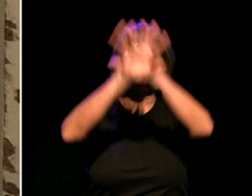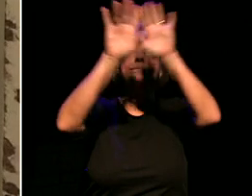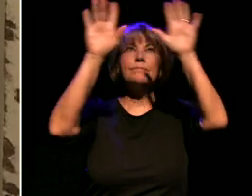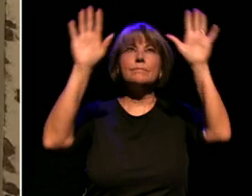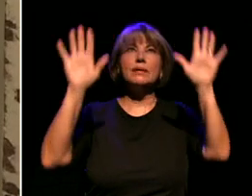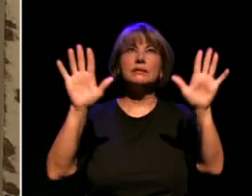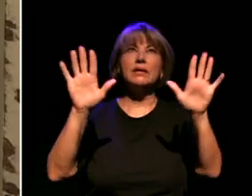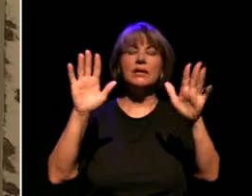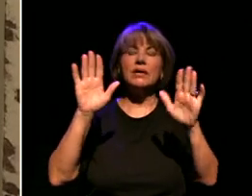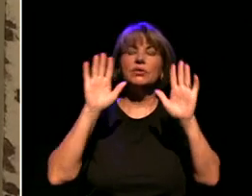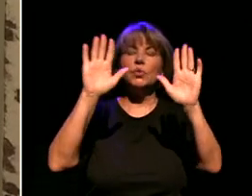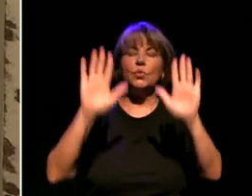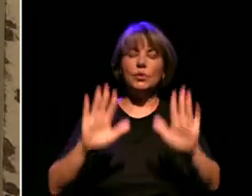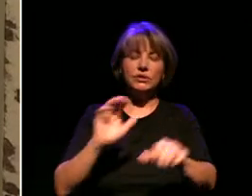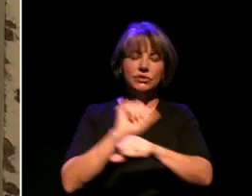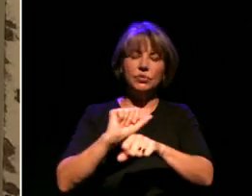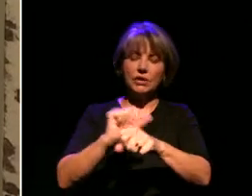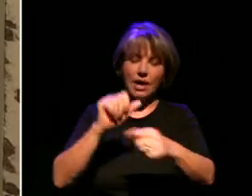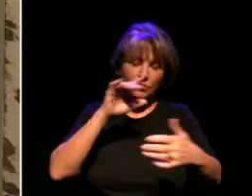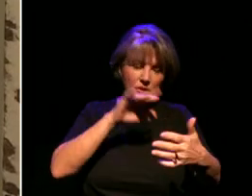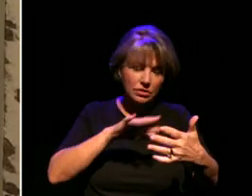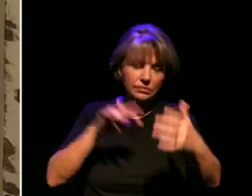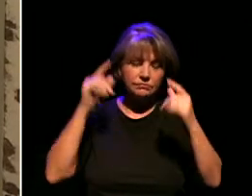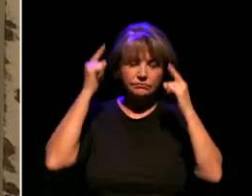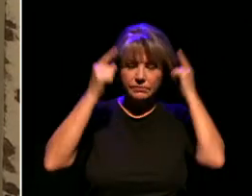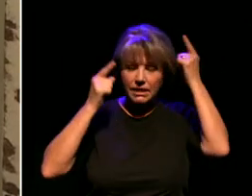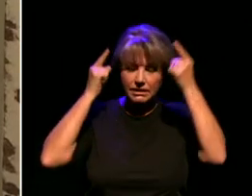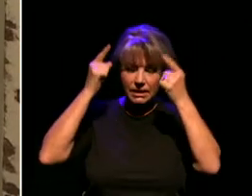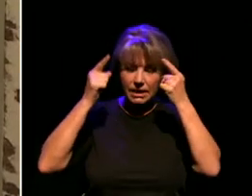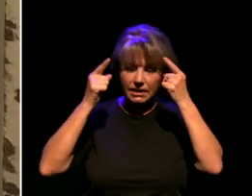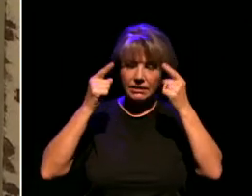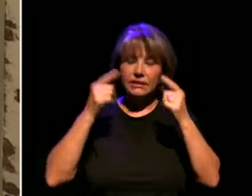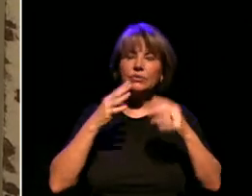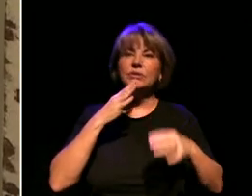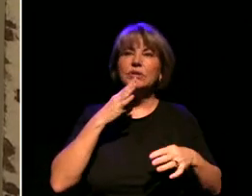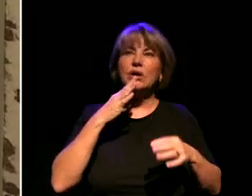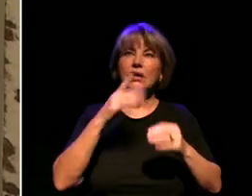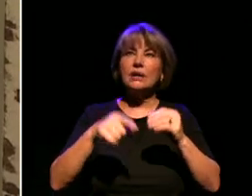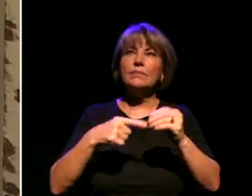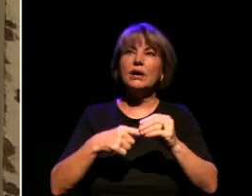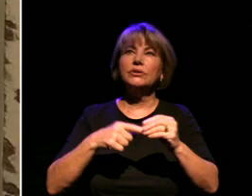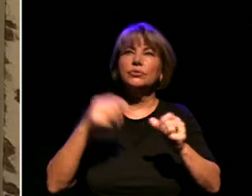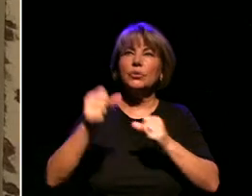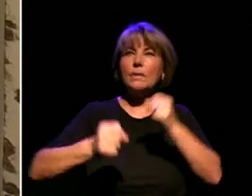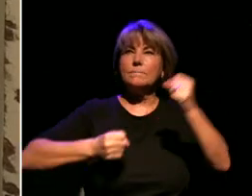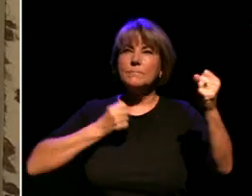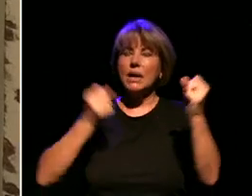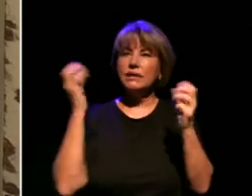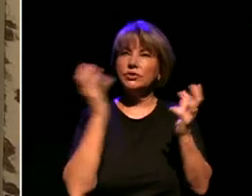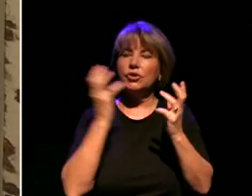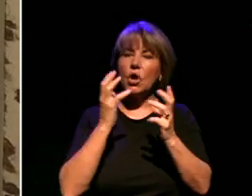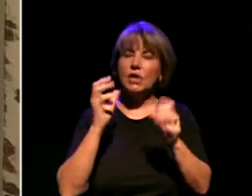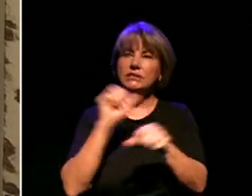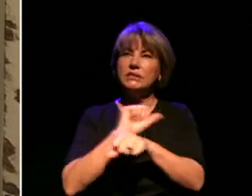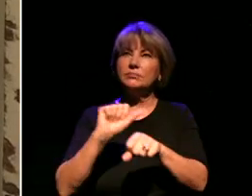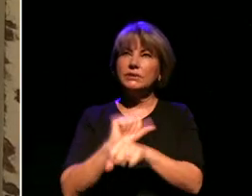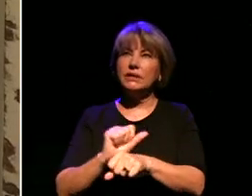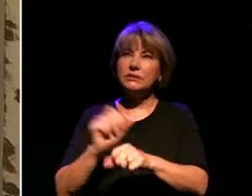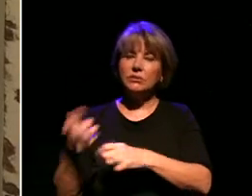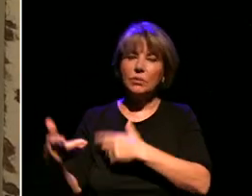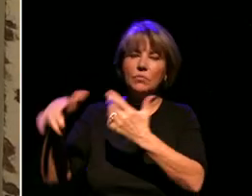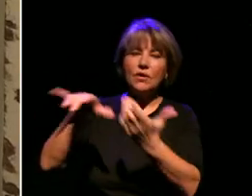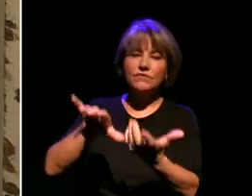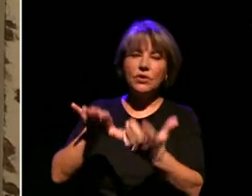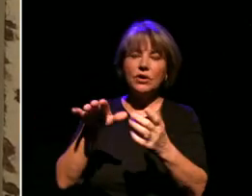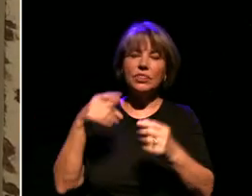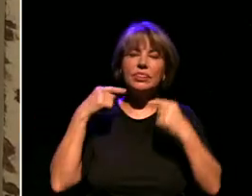meditate. They shall speak of the might of your awesome deeds, and I will declare your greatness. They shall pour forth the fame of